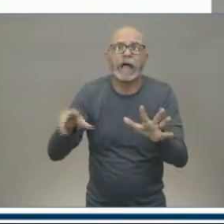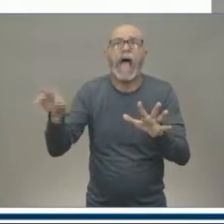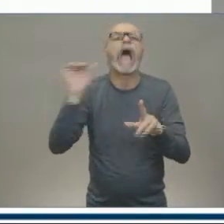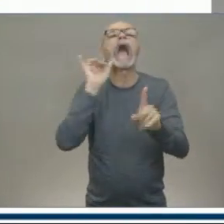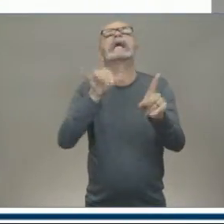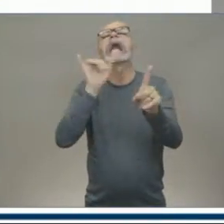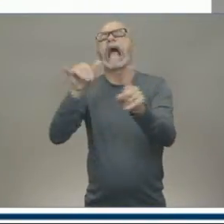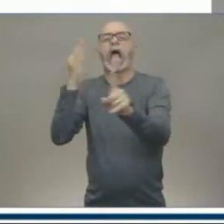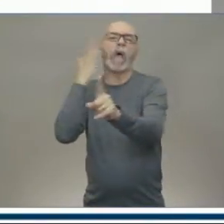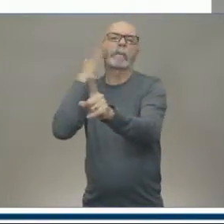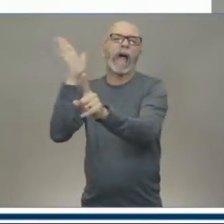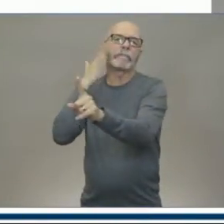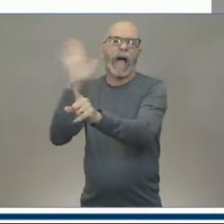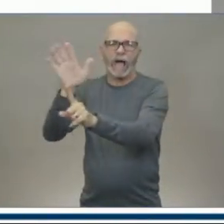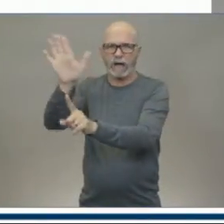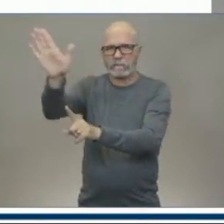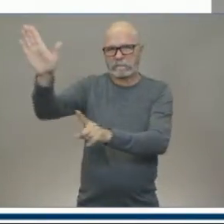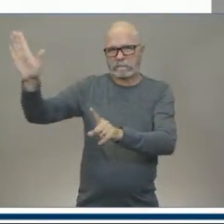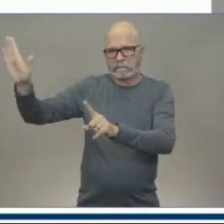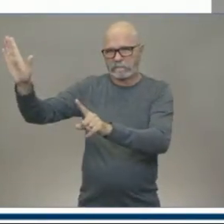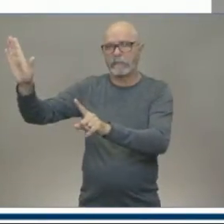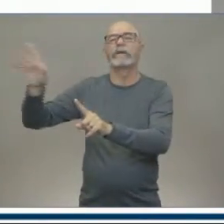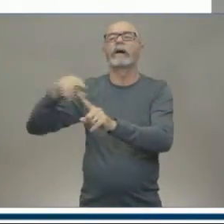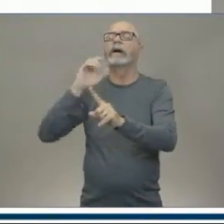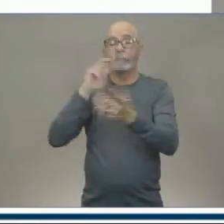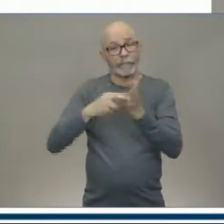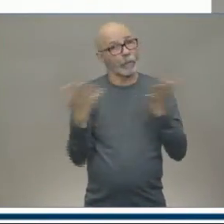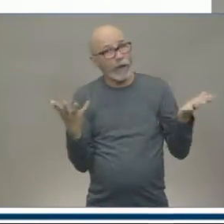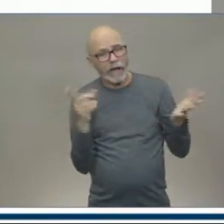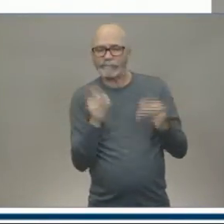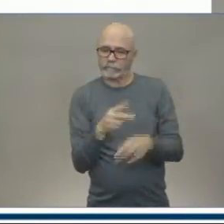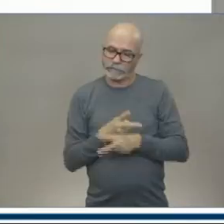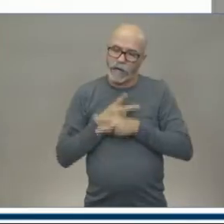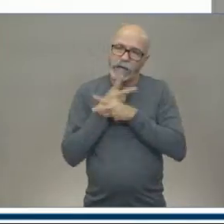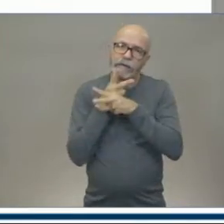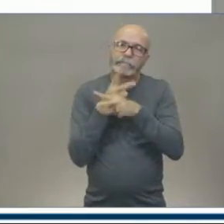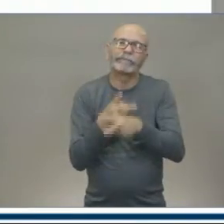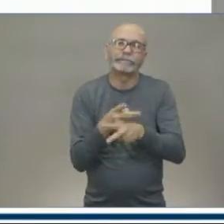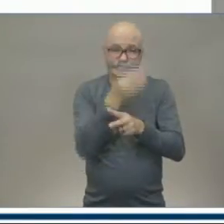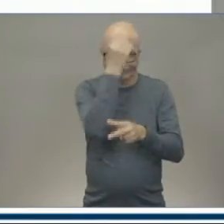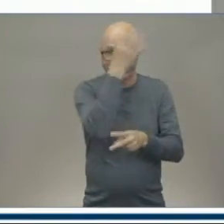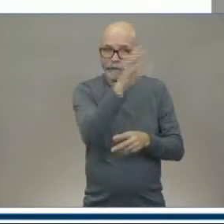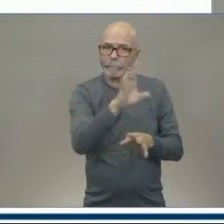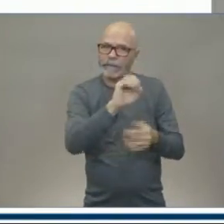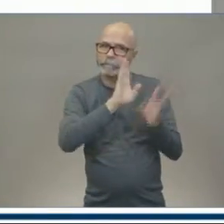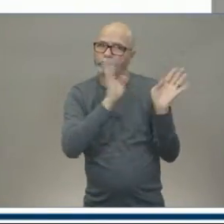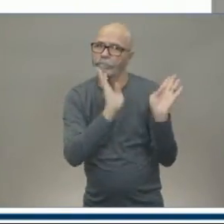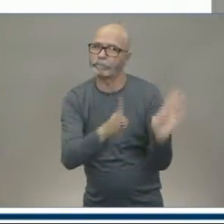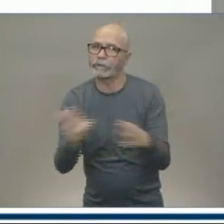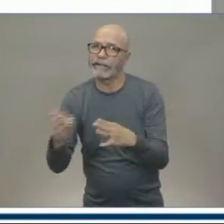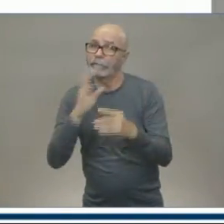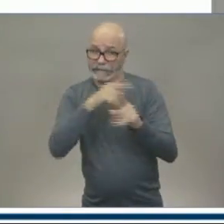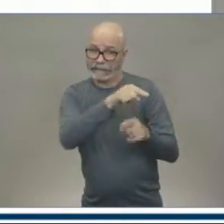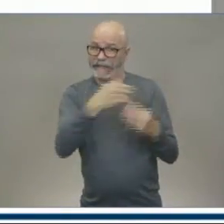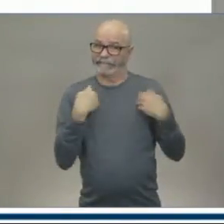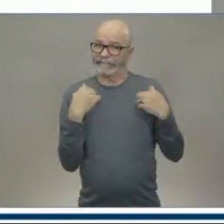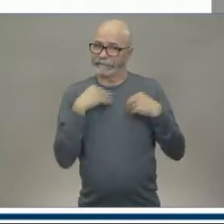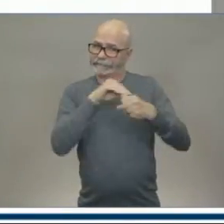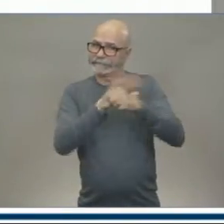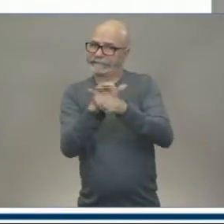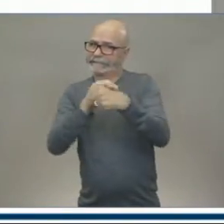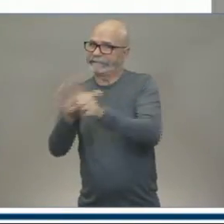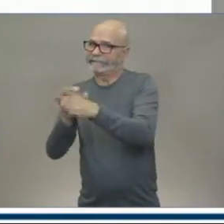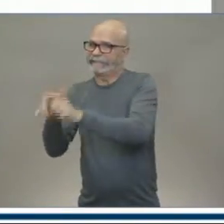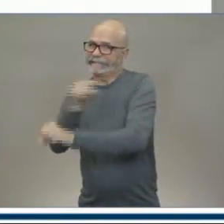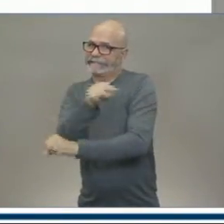these new precautions in these various settings where the virus is finding the opportunity to be